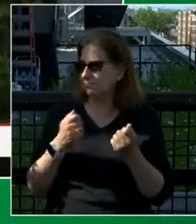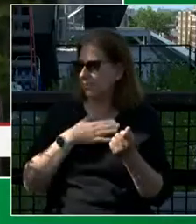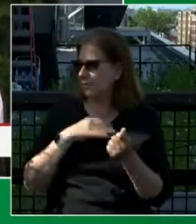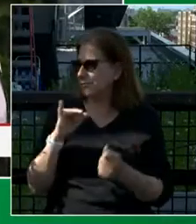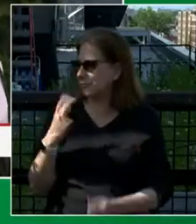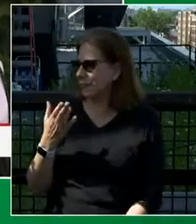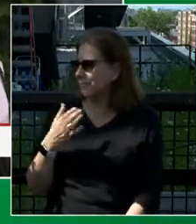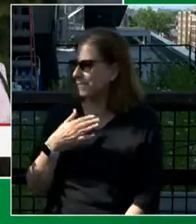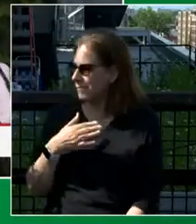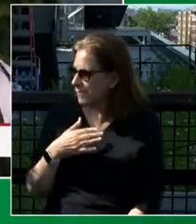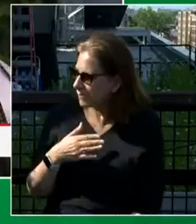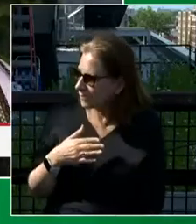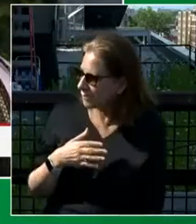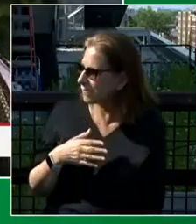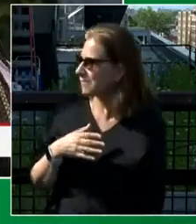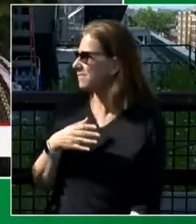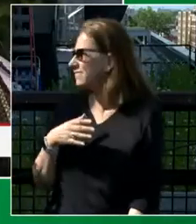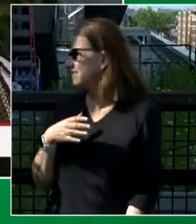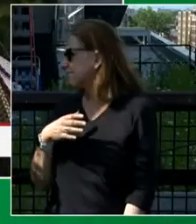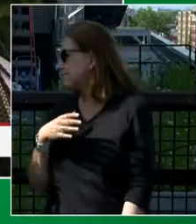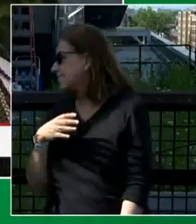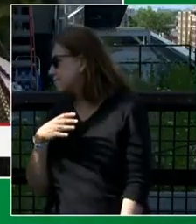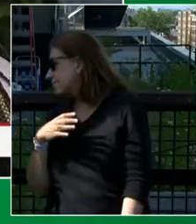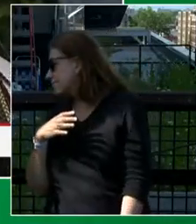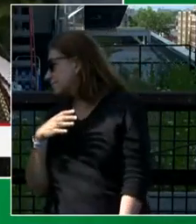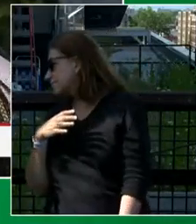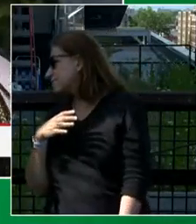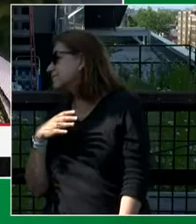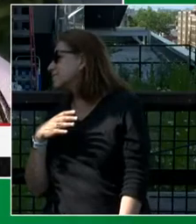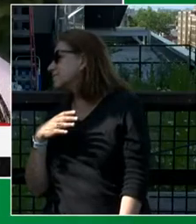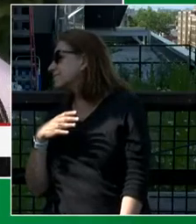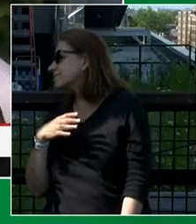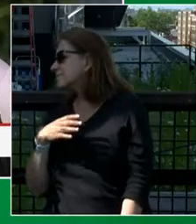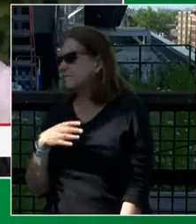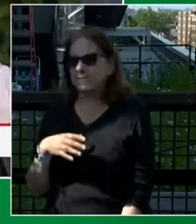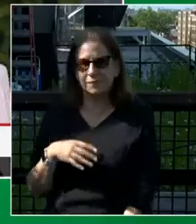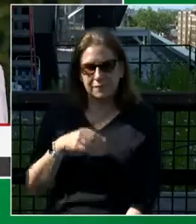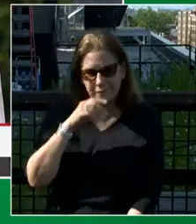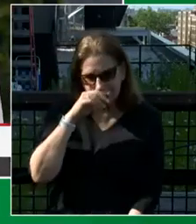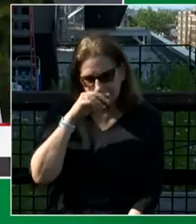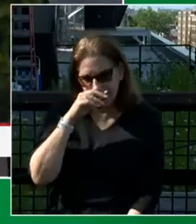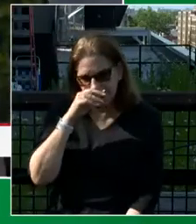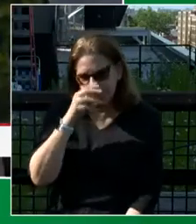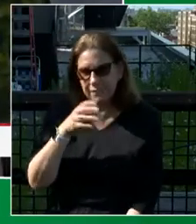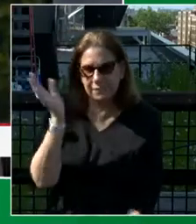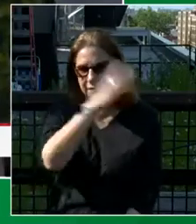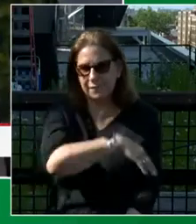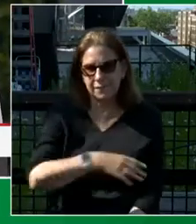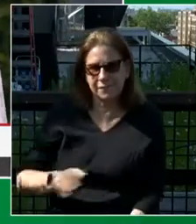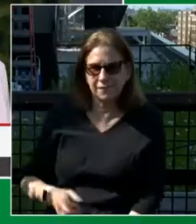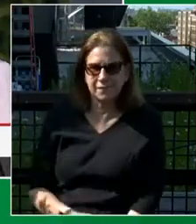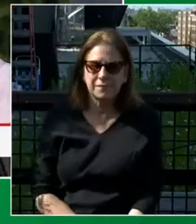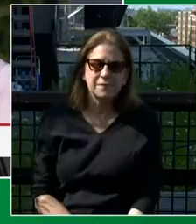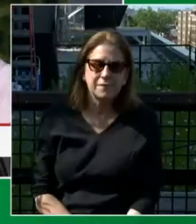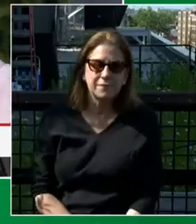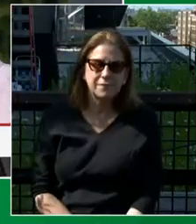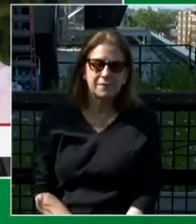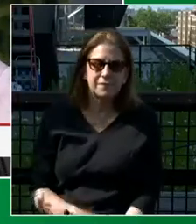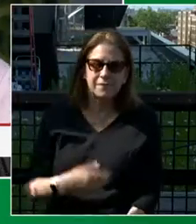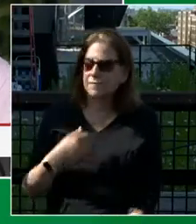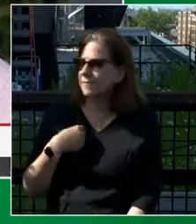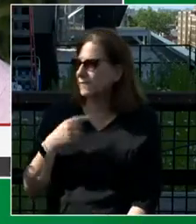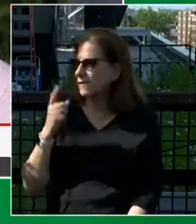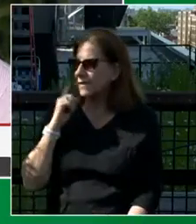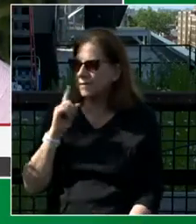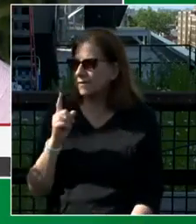it is going to be just as tough as it has been in the past. Right. I think we have to be a little bit more organized. A little bit